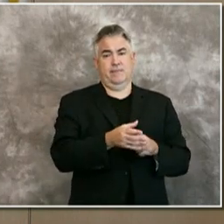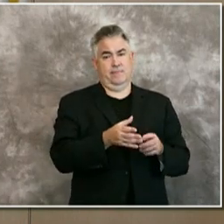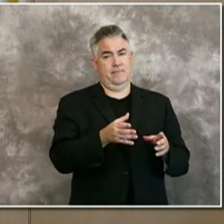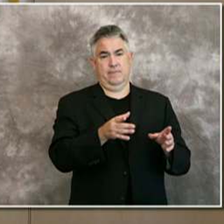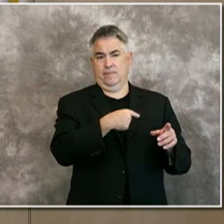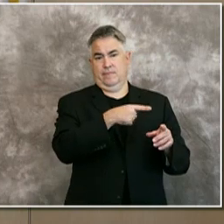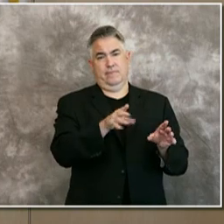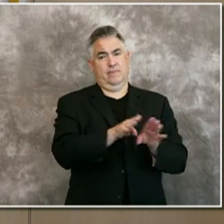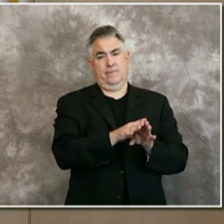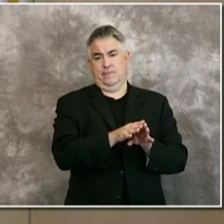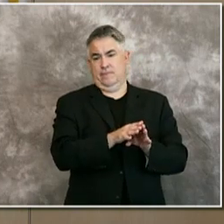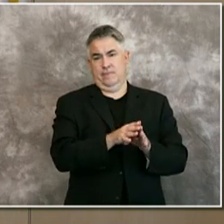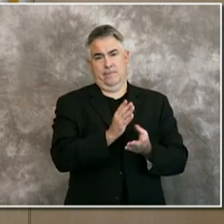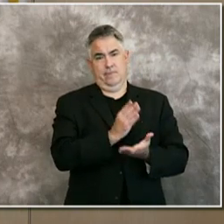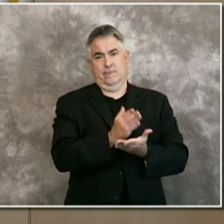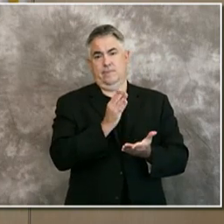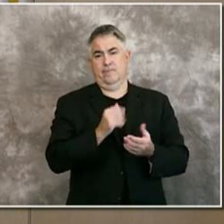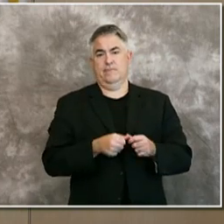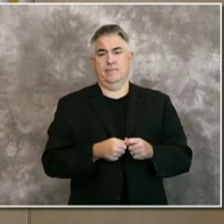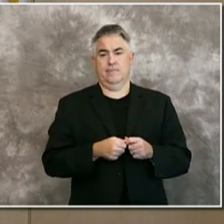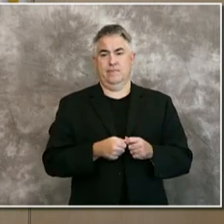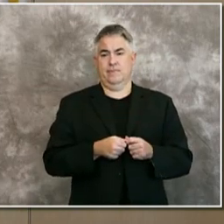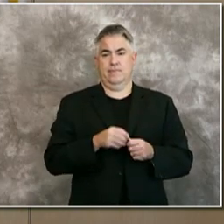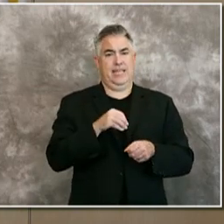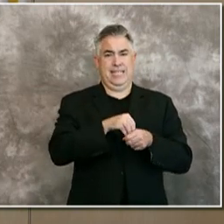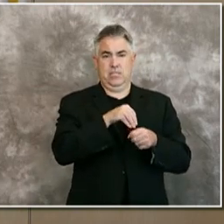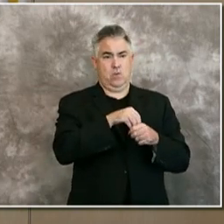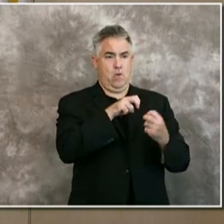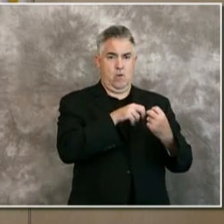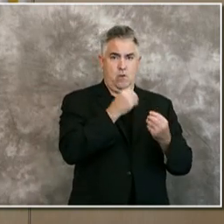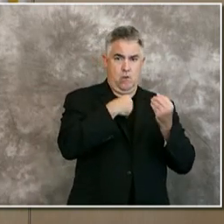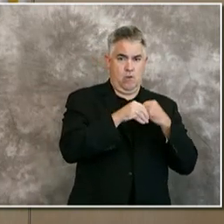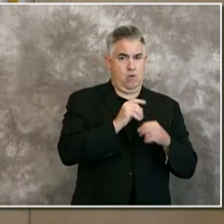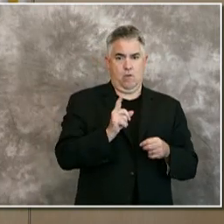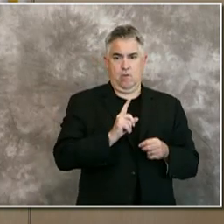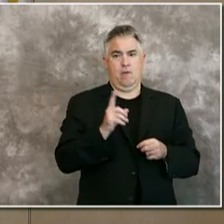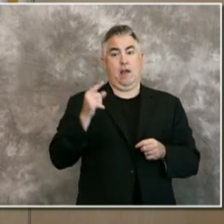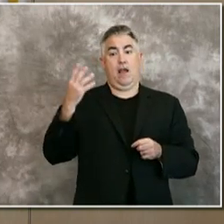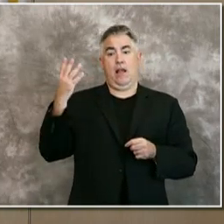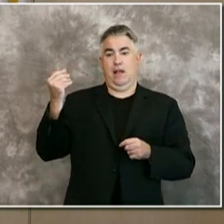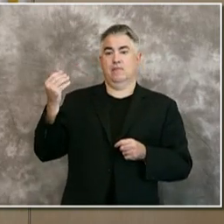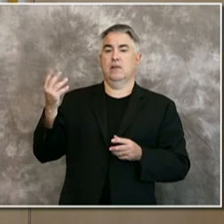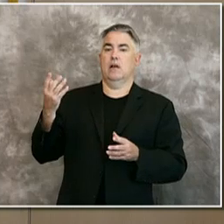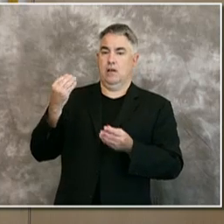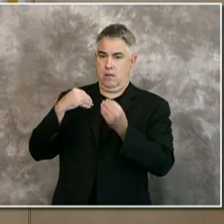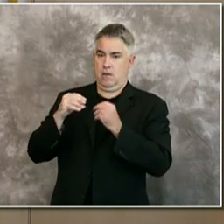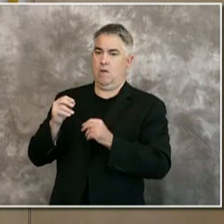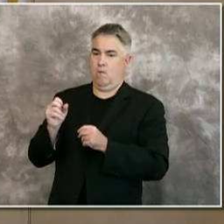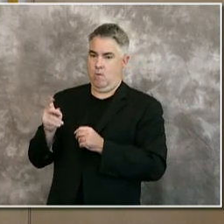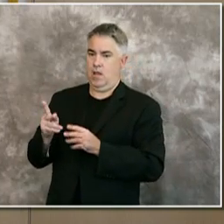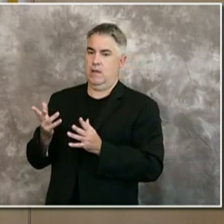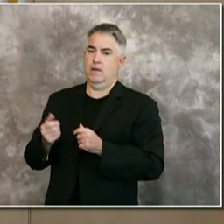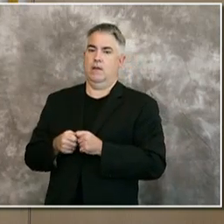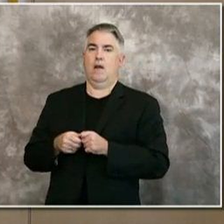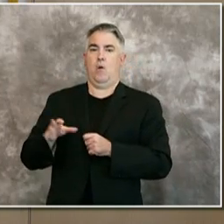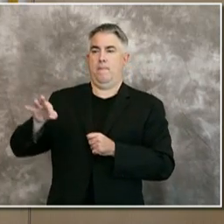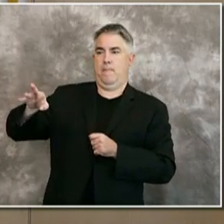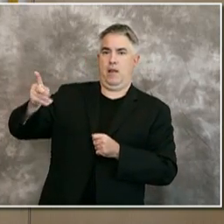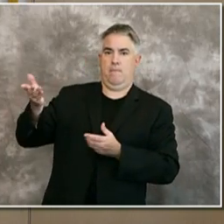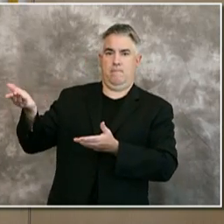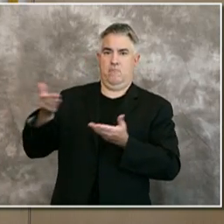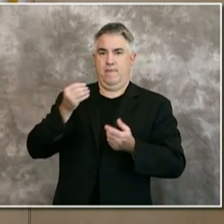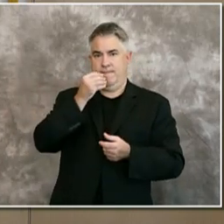cannot serve indoors. They have to do outdoor dining or pickup